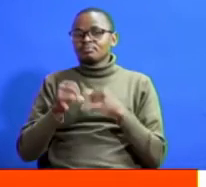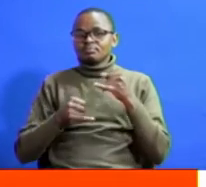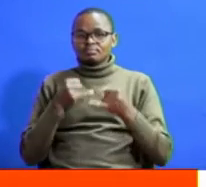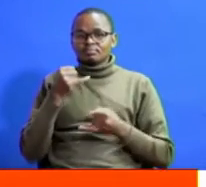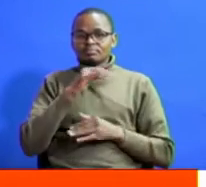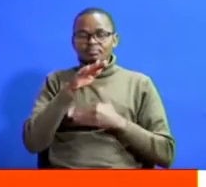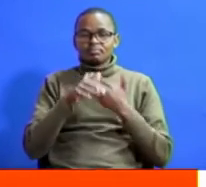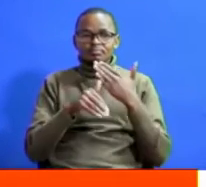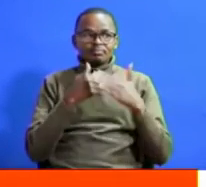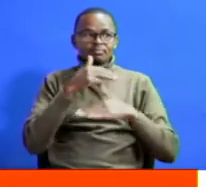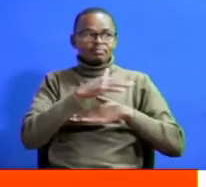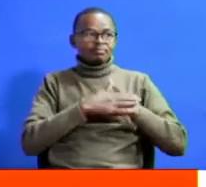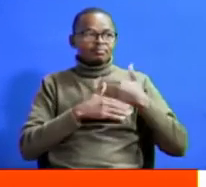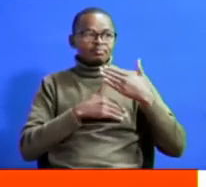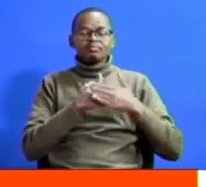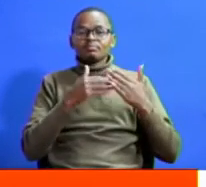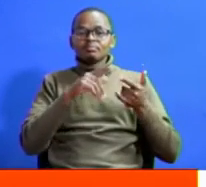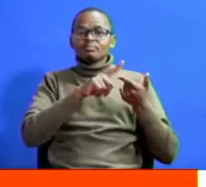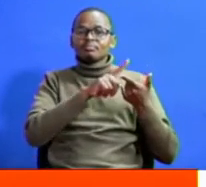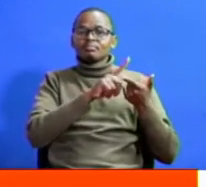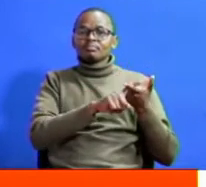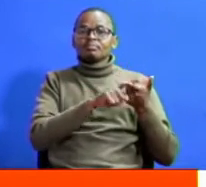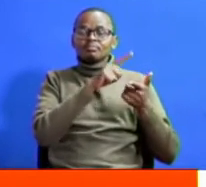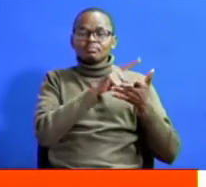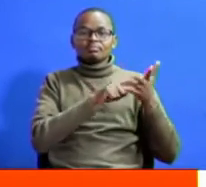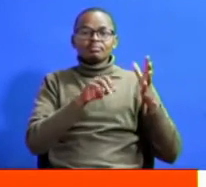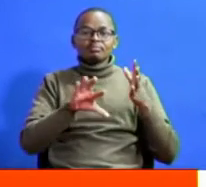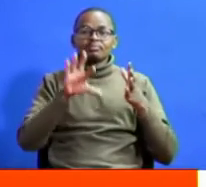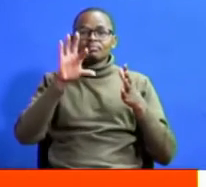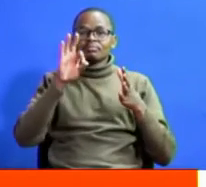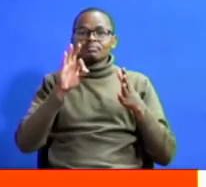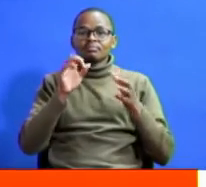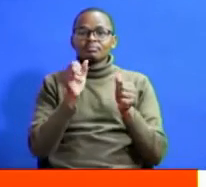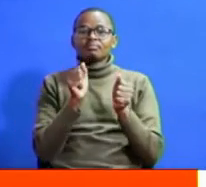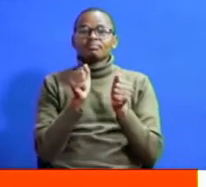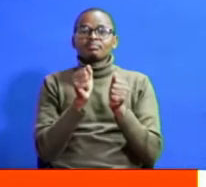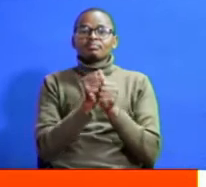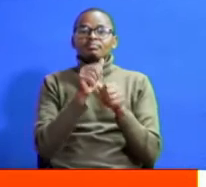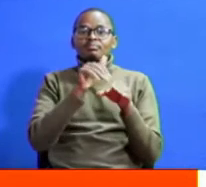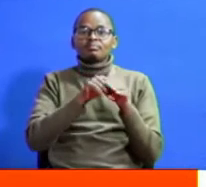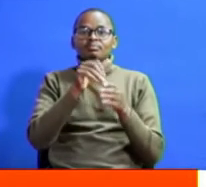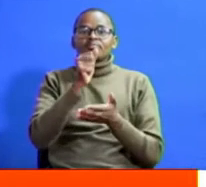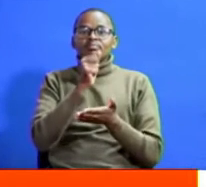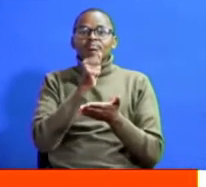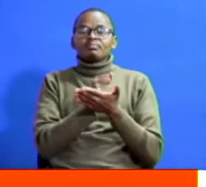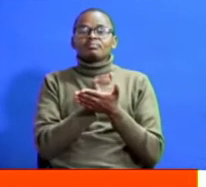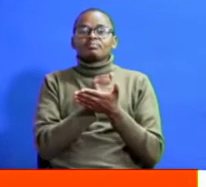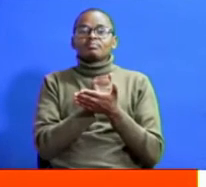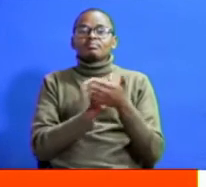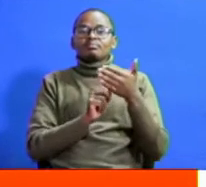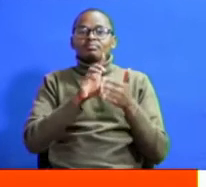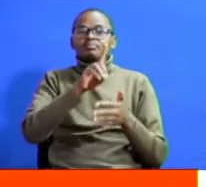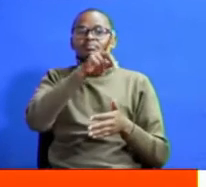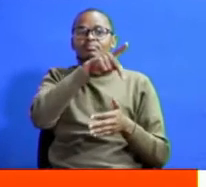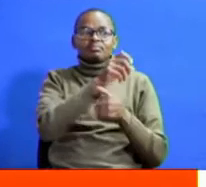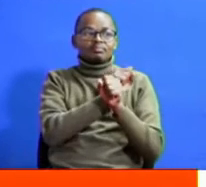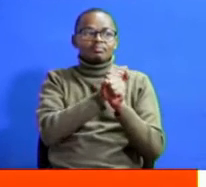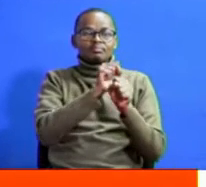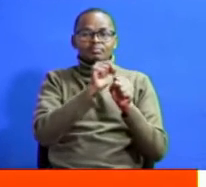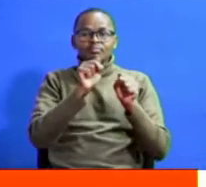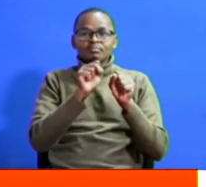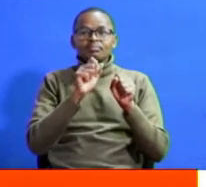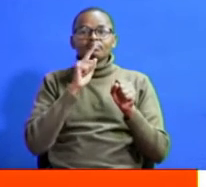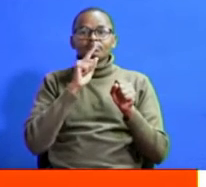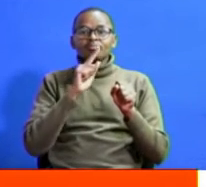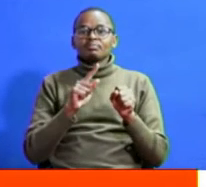all the coffers, plus what it takes within the office of the deputy president. Yes, so